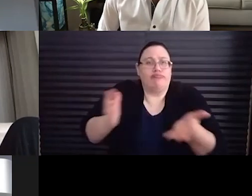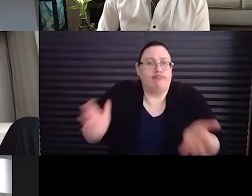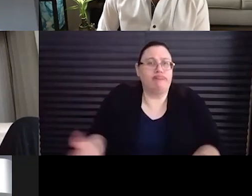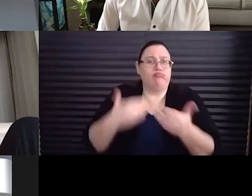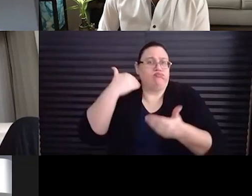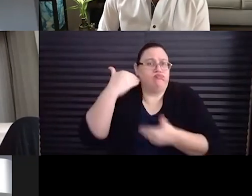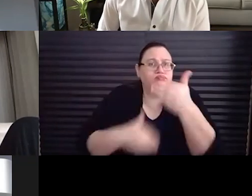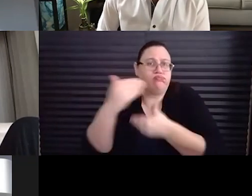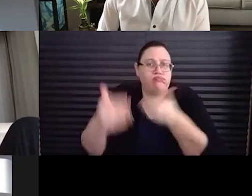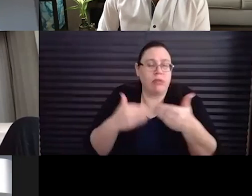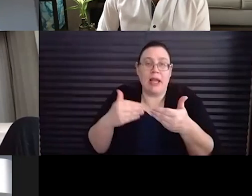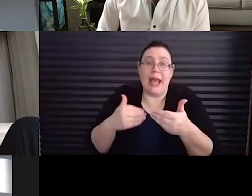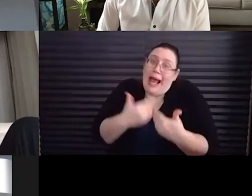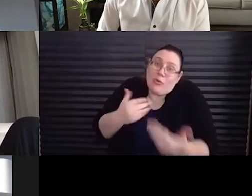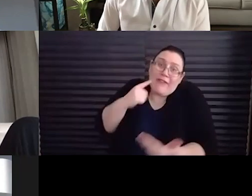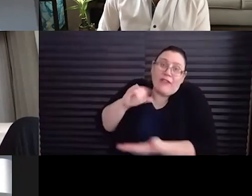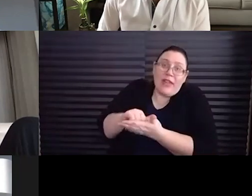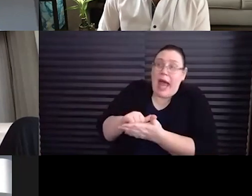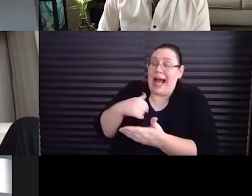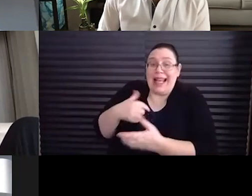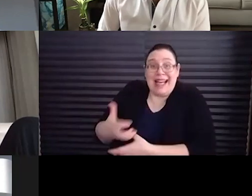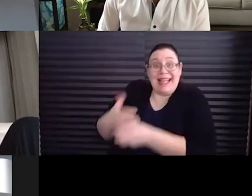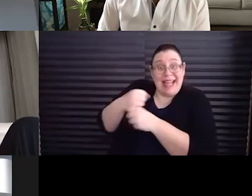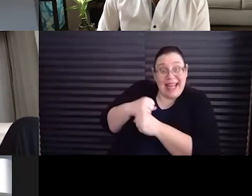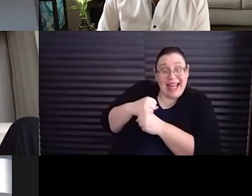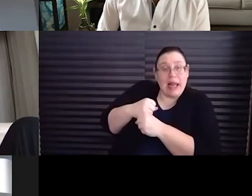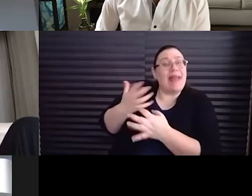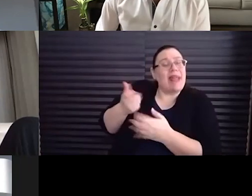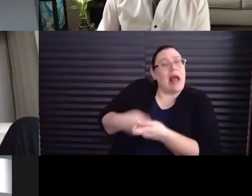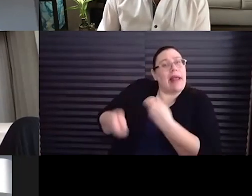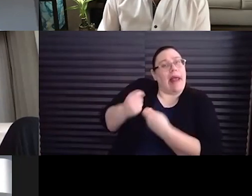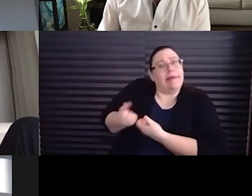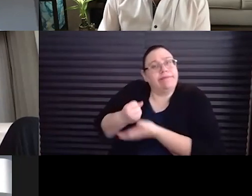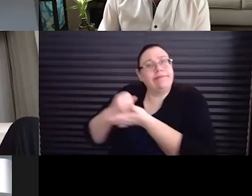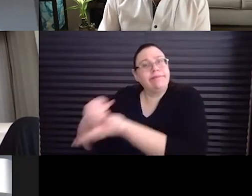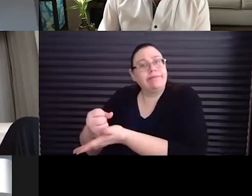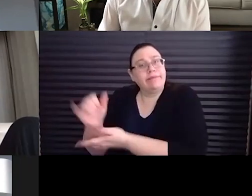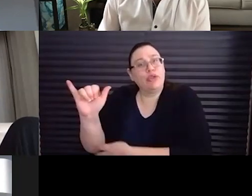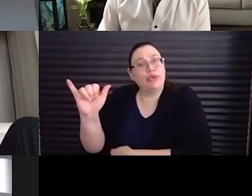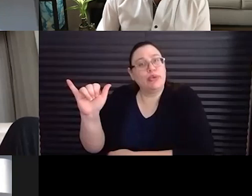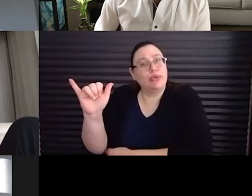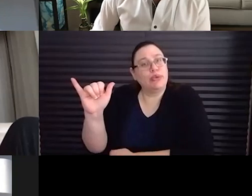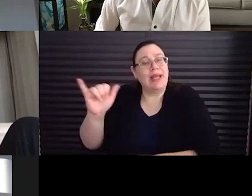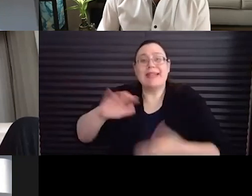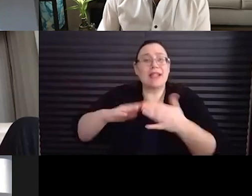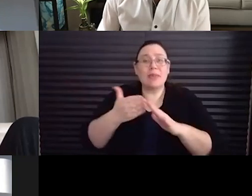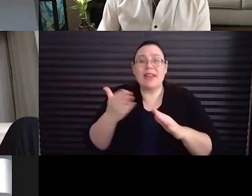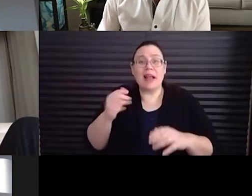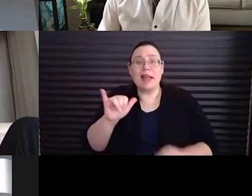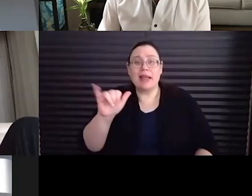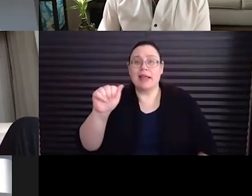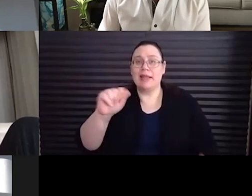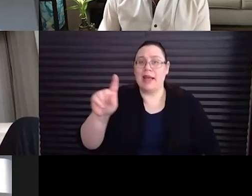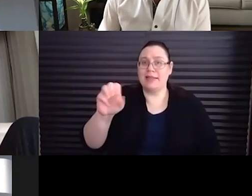to be able to not only be someone who receives that, but can also reciprocate that as well. And I think it's a it's a community thing. Like Yasmina said, it's